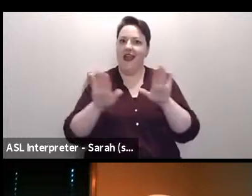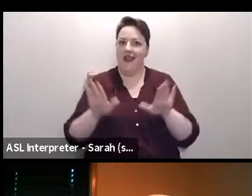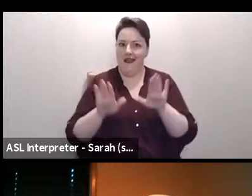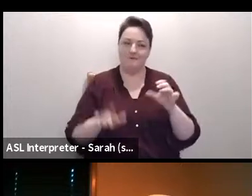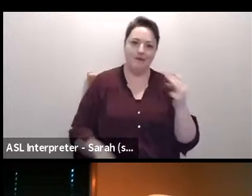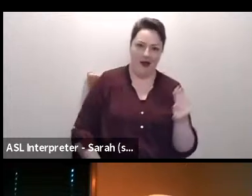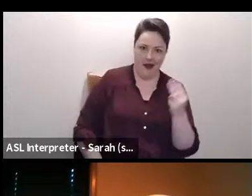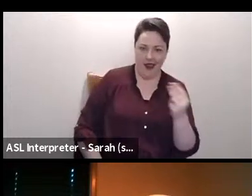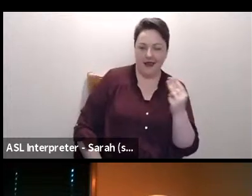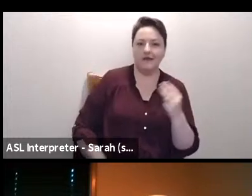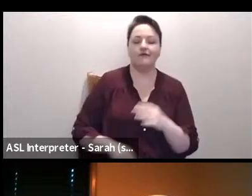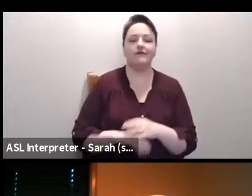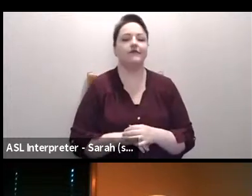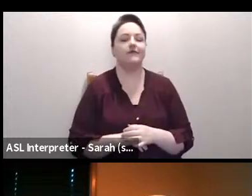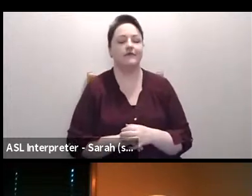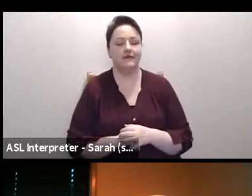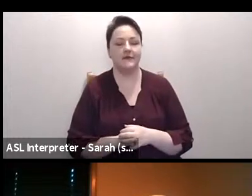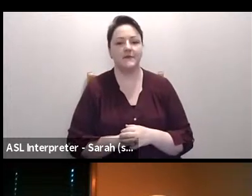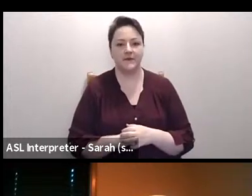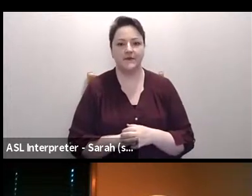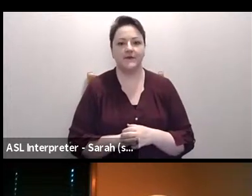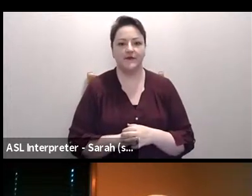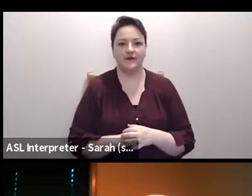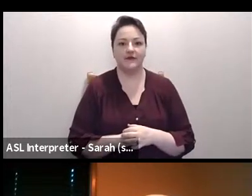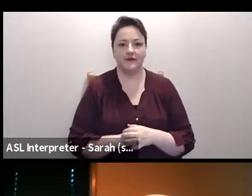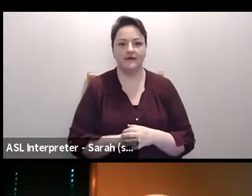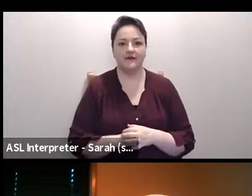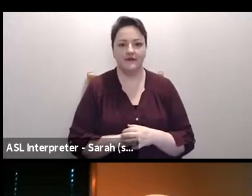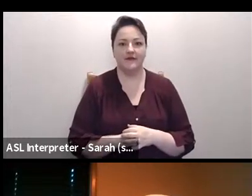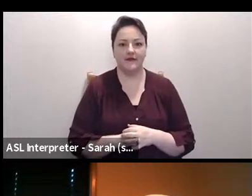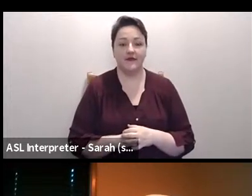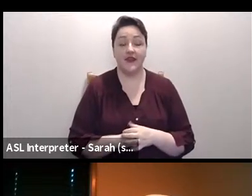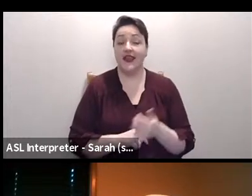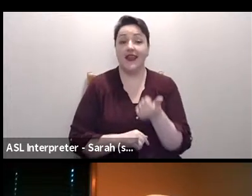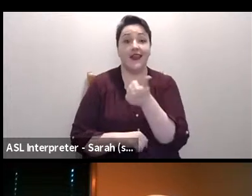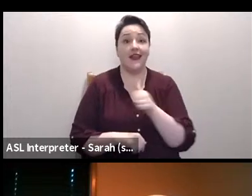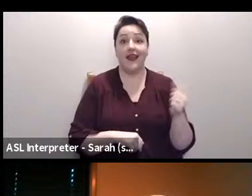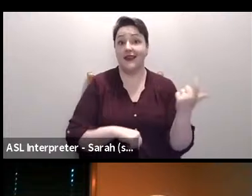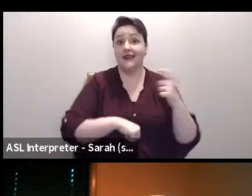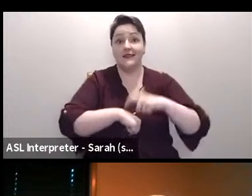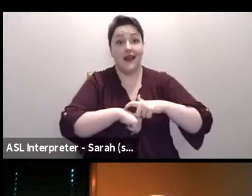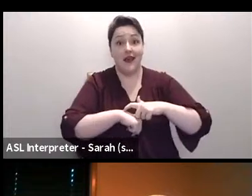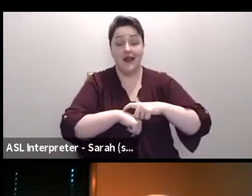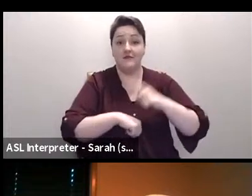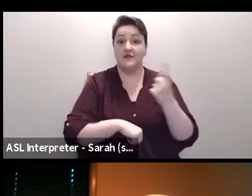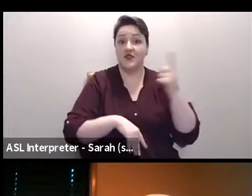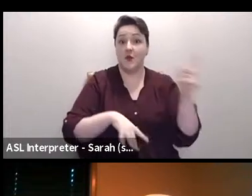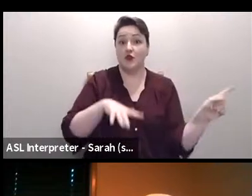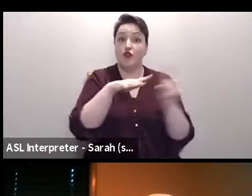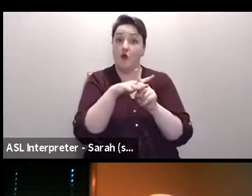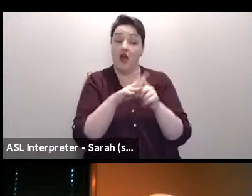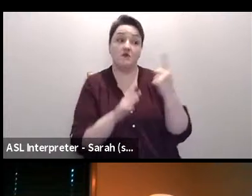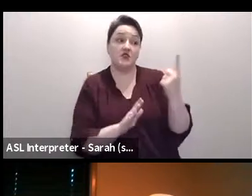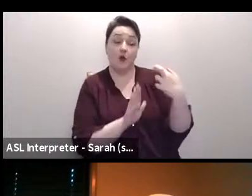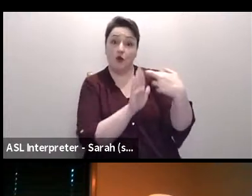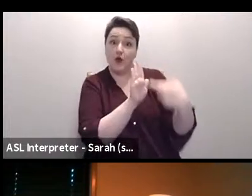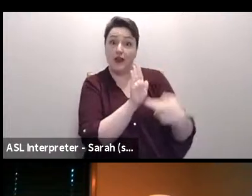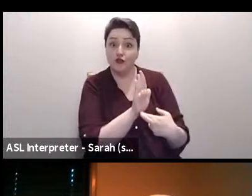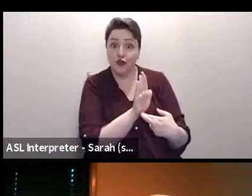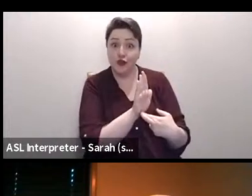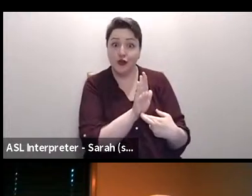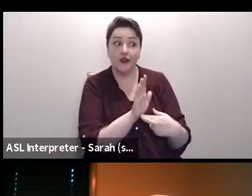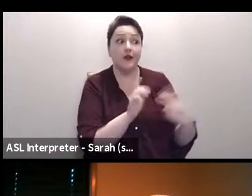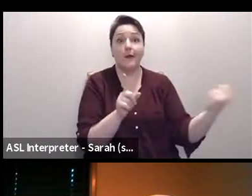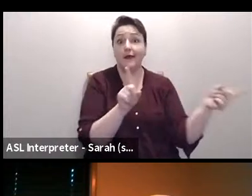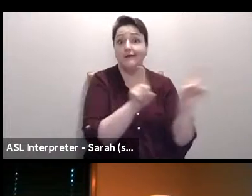Monday. And, inevitably, anytime anyone shows up, because we had our folks that were registered, people bring their mom